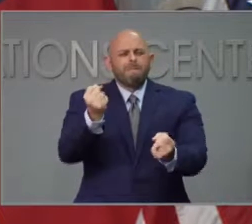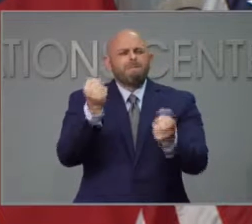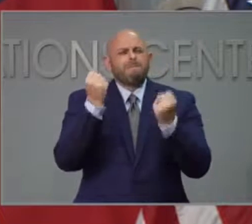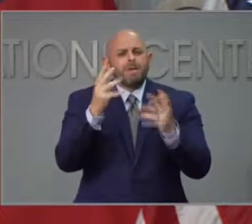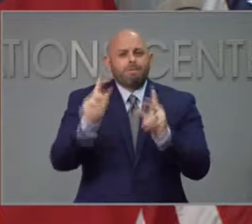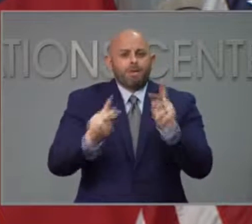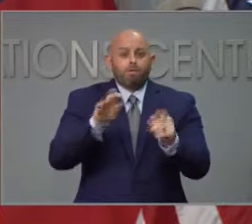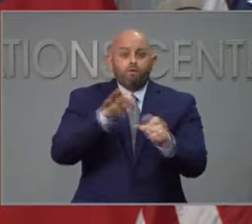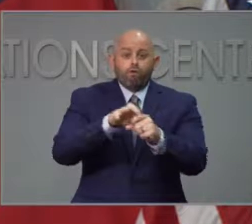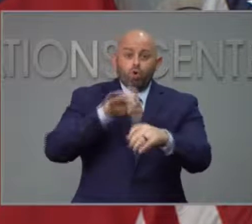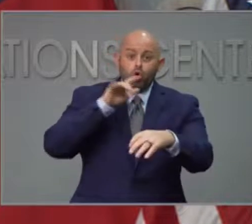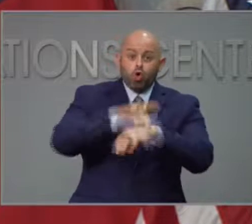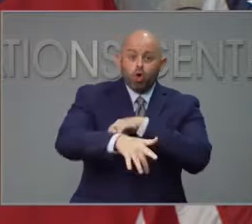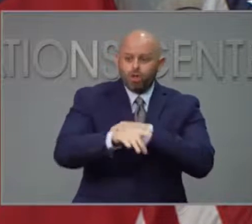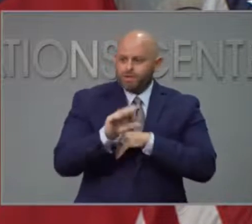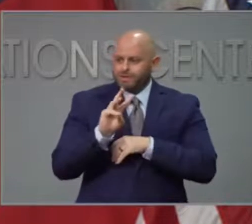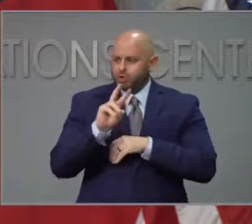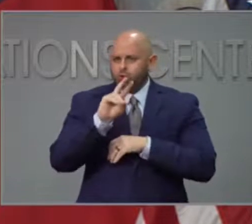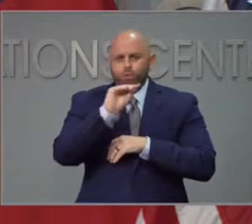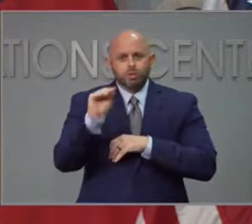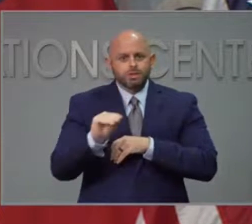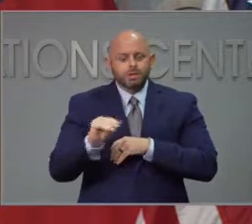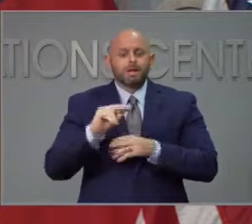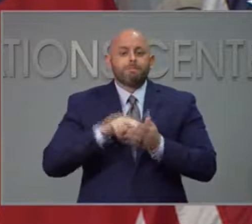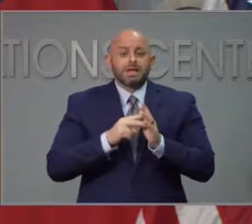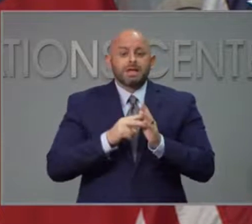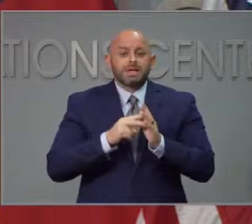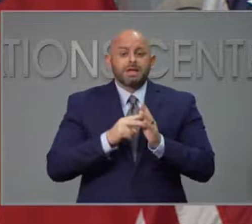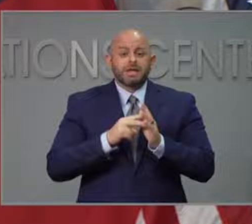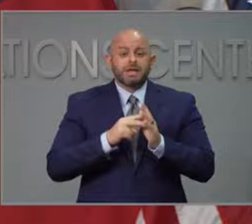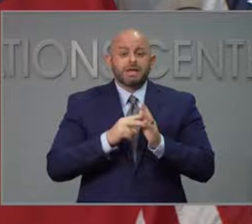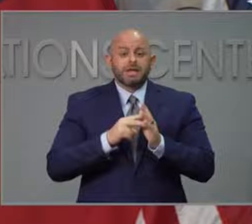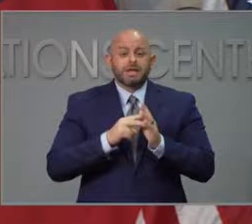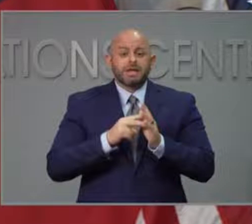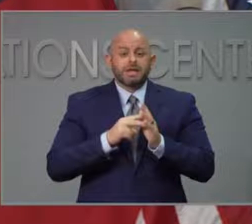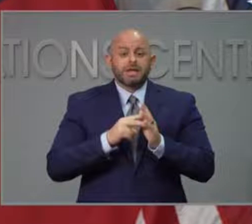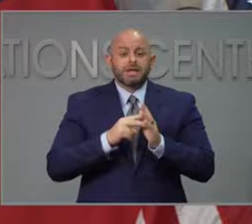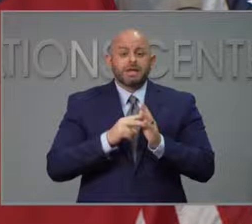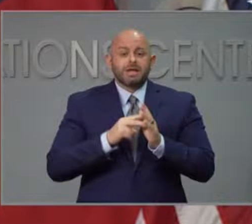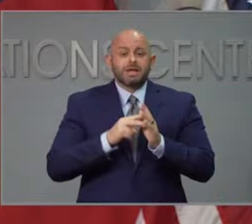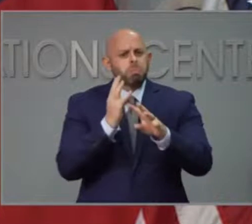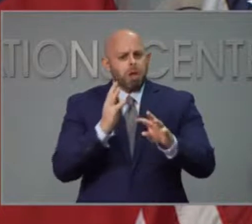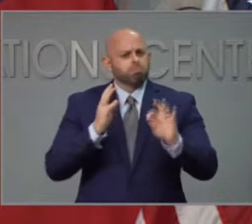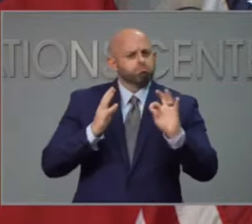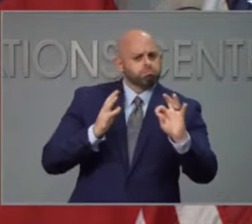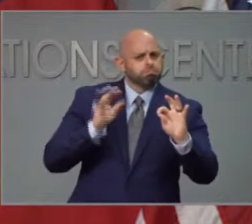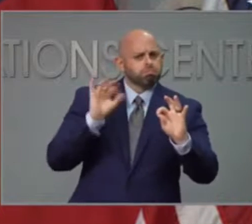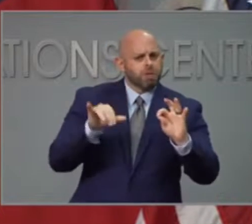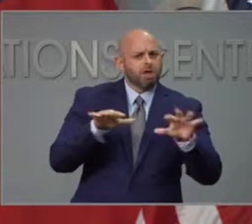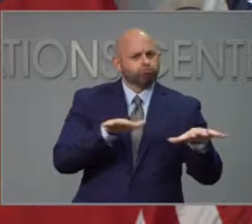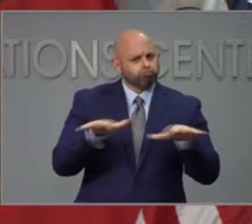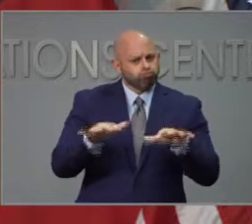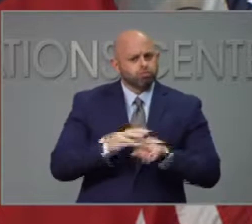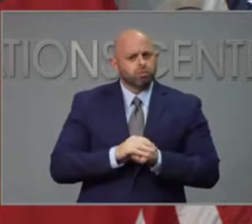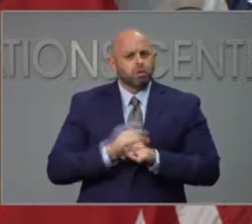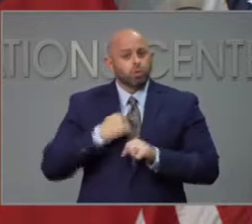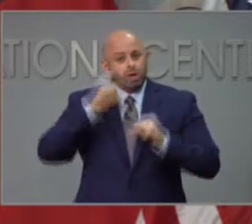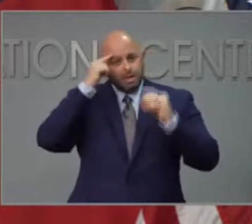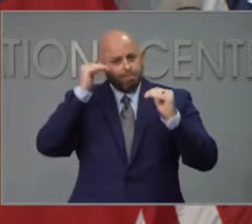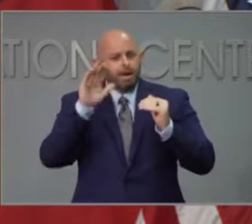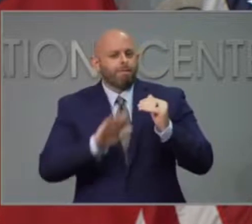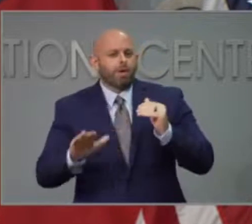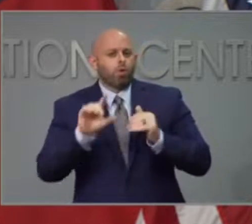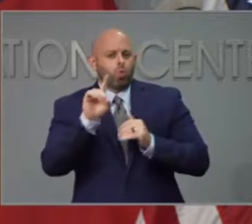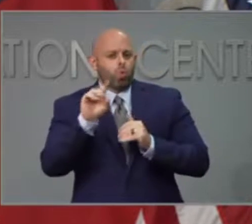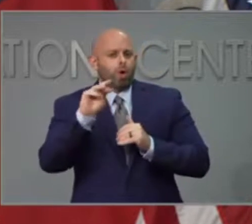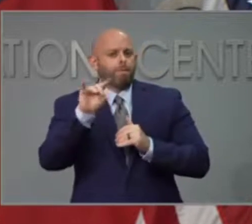We actually expect today to be pretty, just steady. We are expecting probably around 1 million